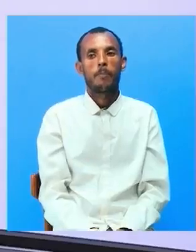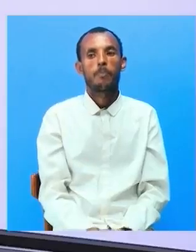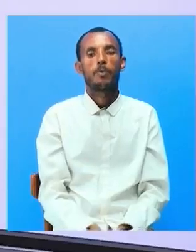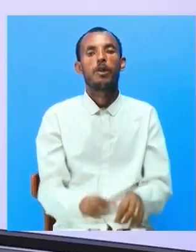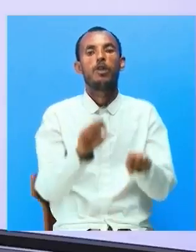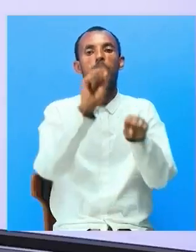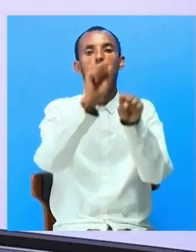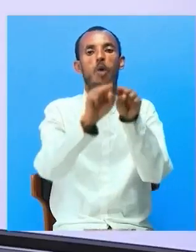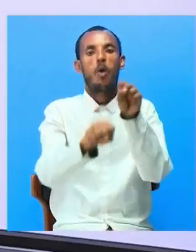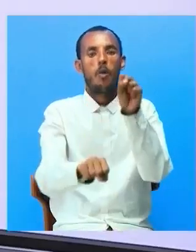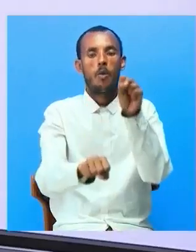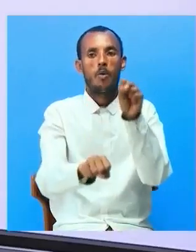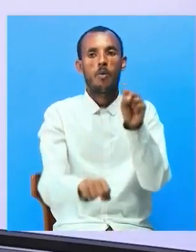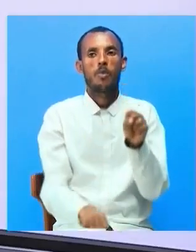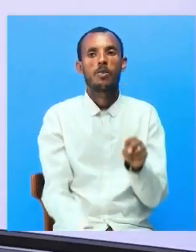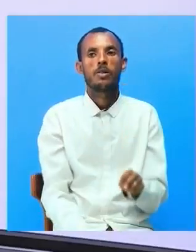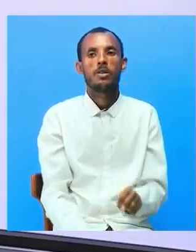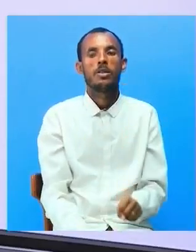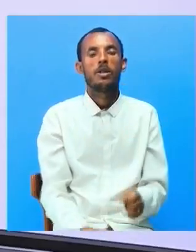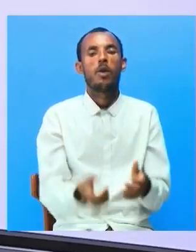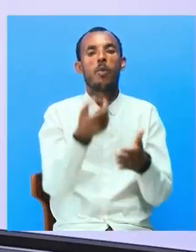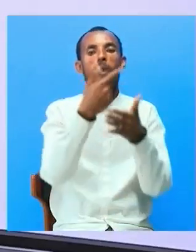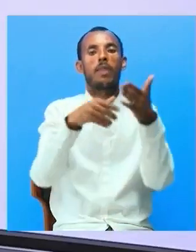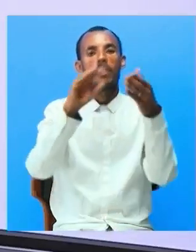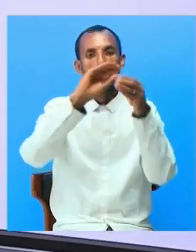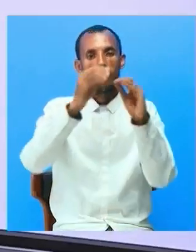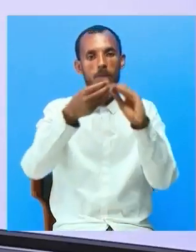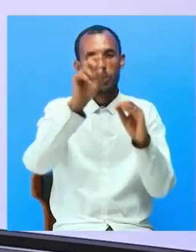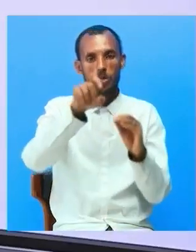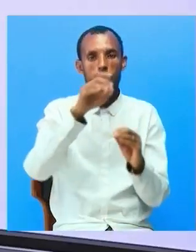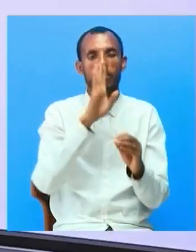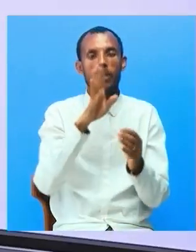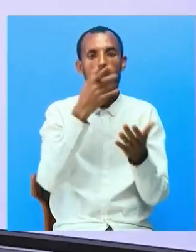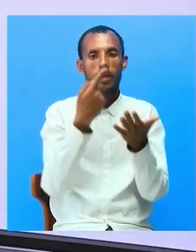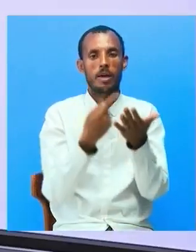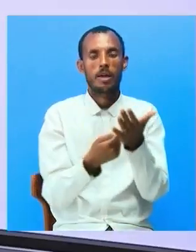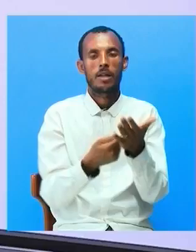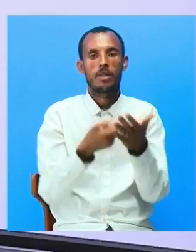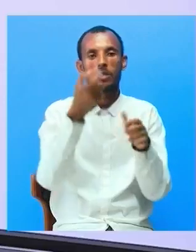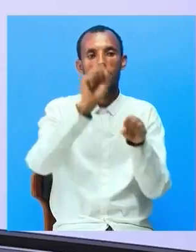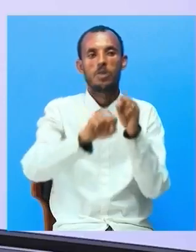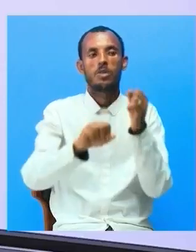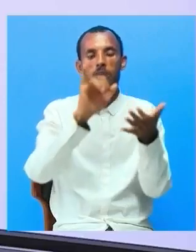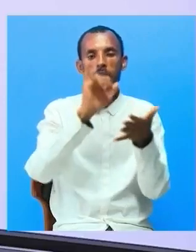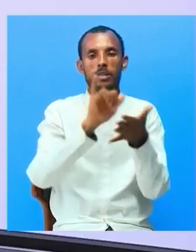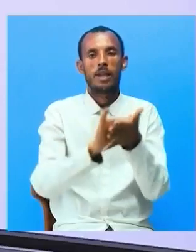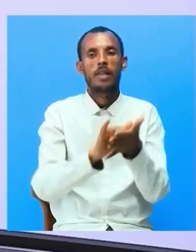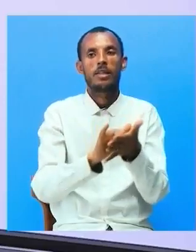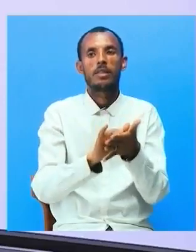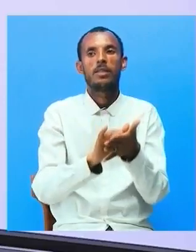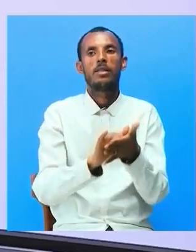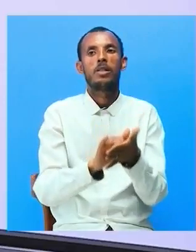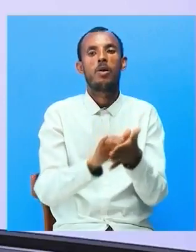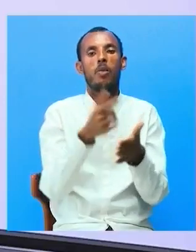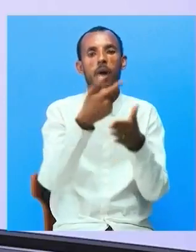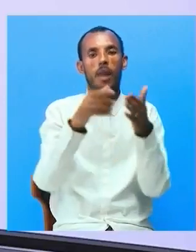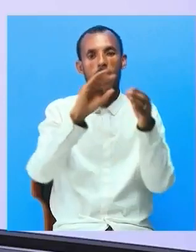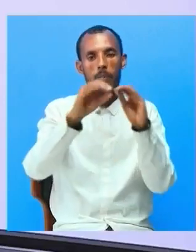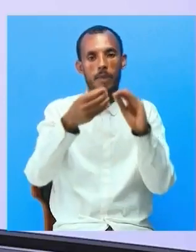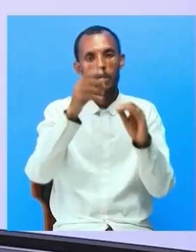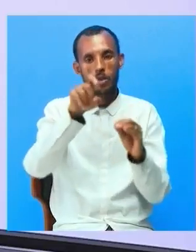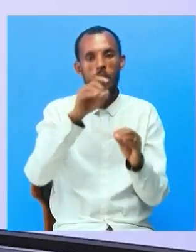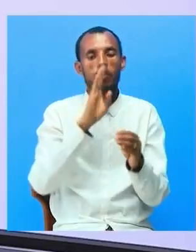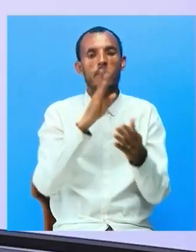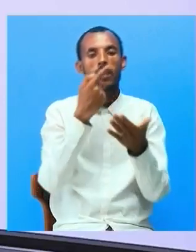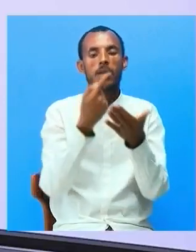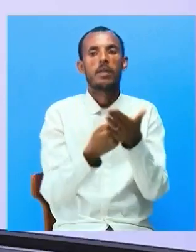12. So what number should be here? so that, or what number should be here, so that